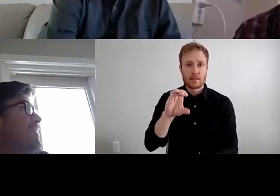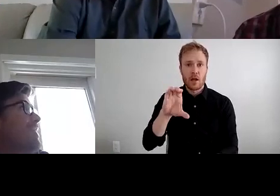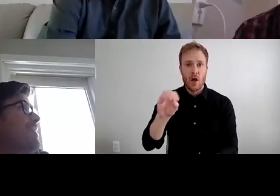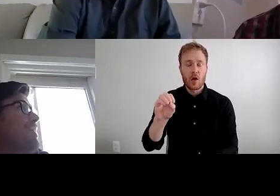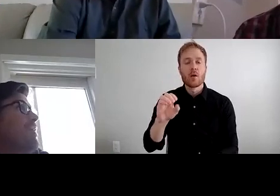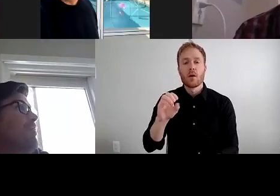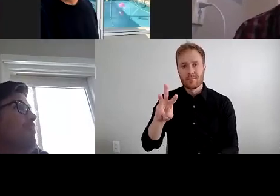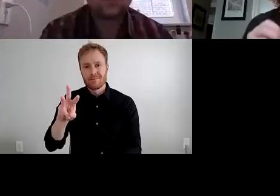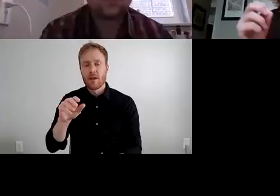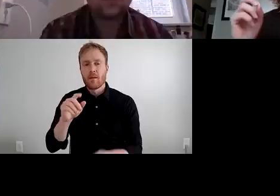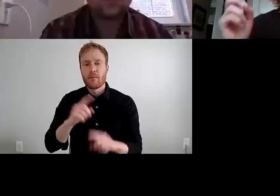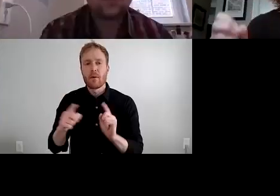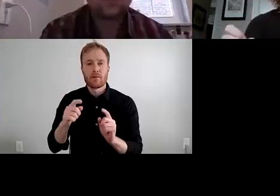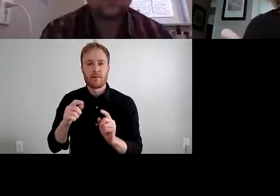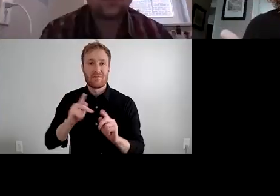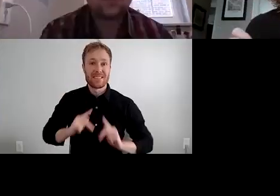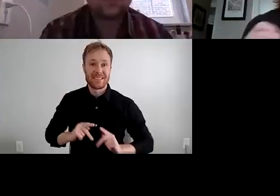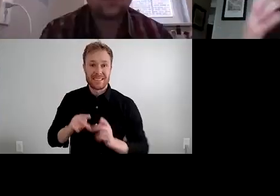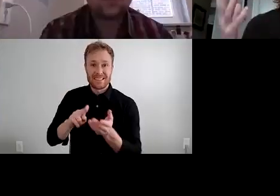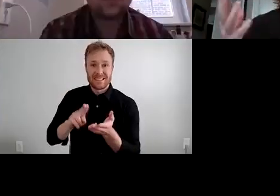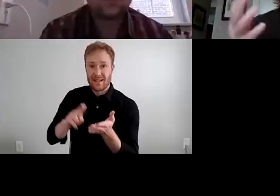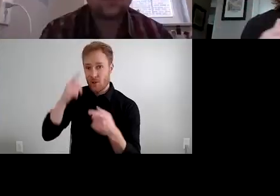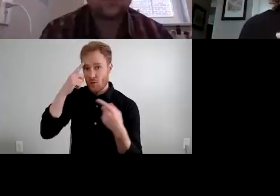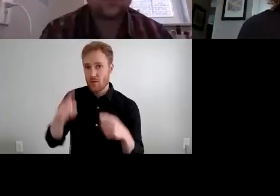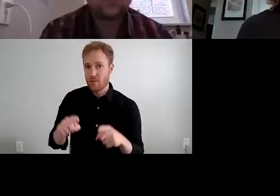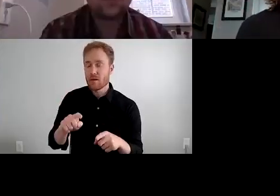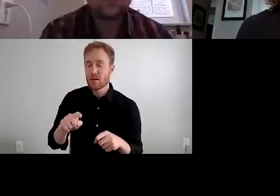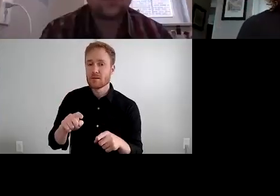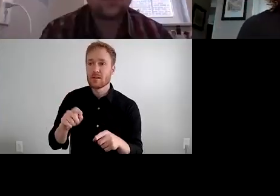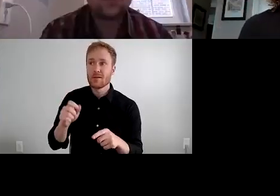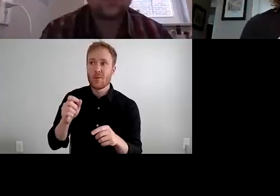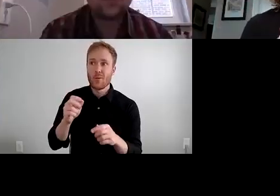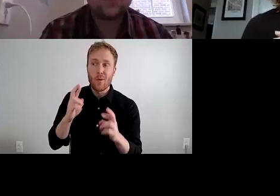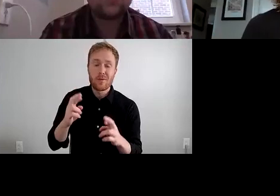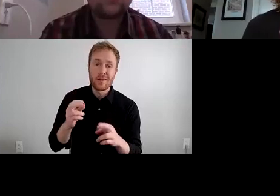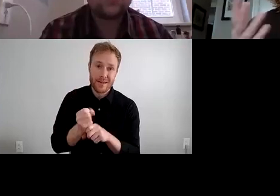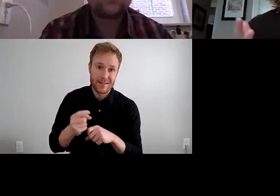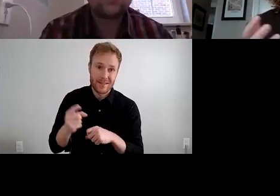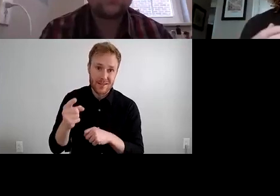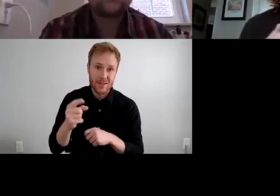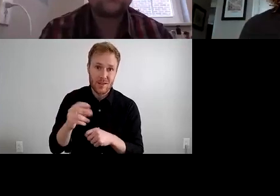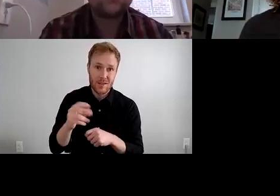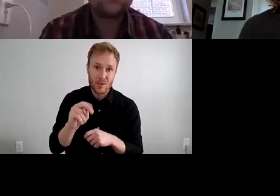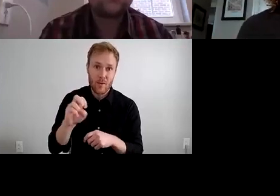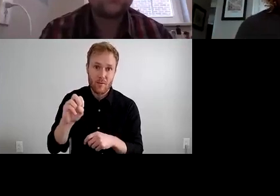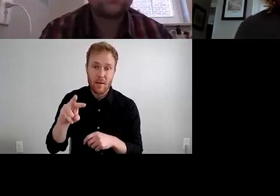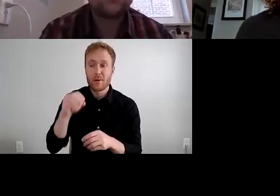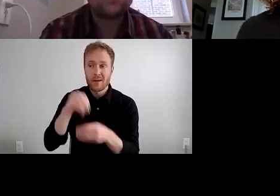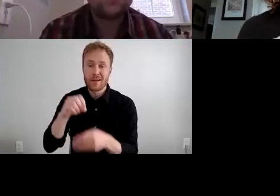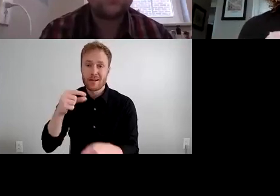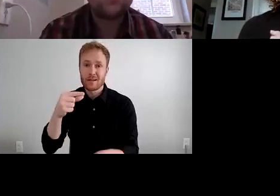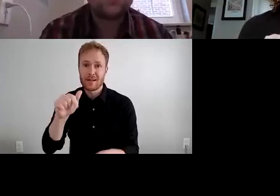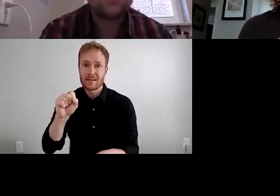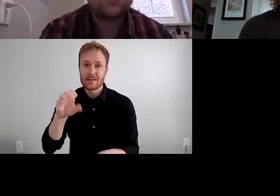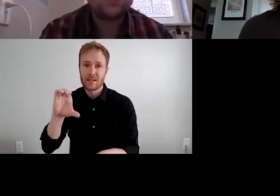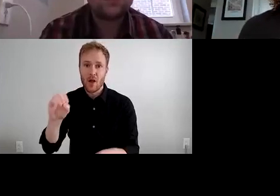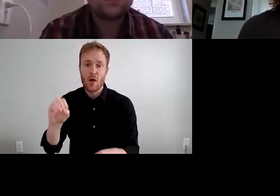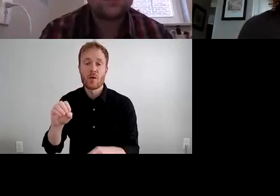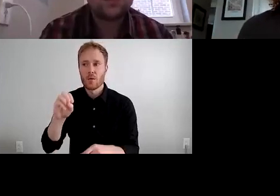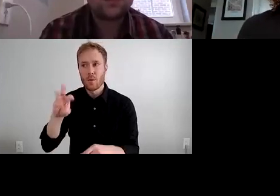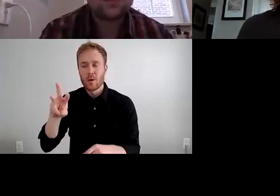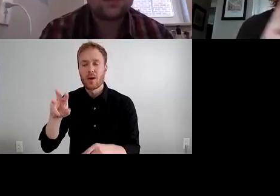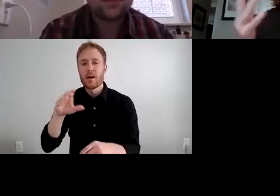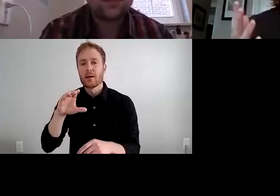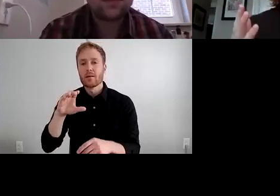at COP26 hopefully next year in November in Glasgow, which is the UN Climate Change conference.